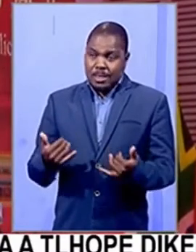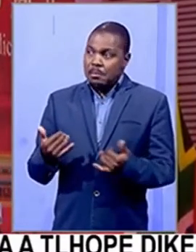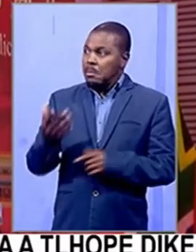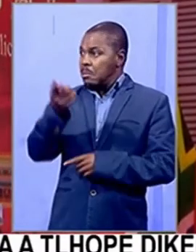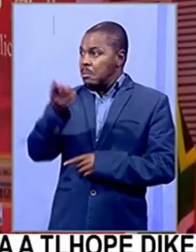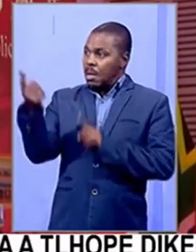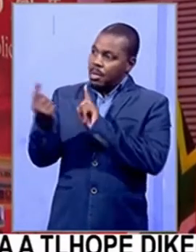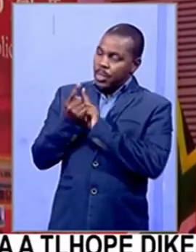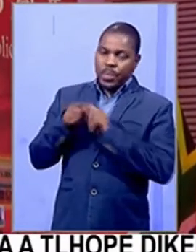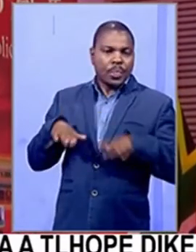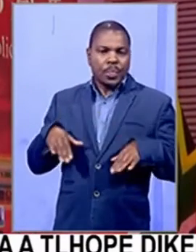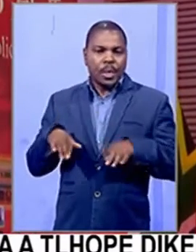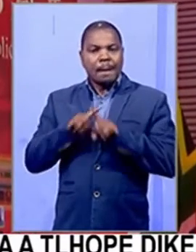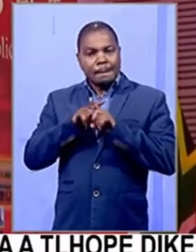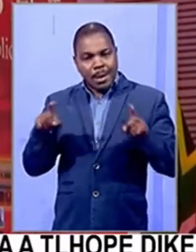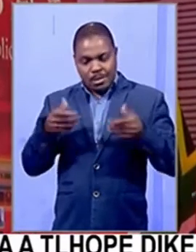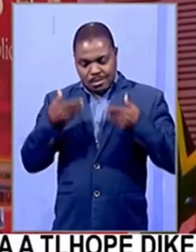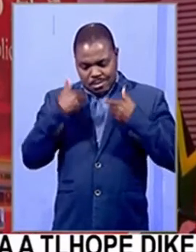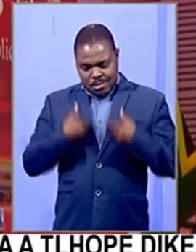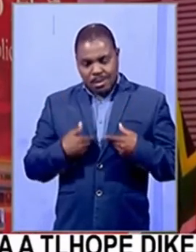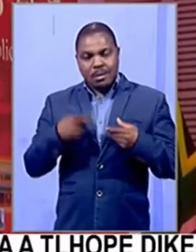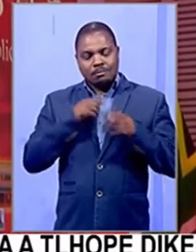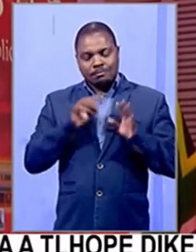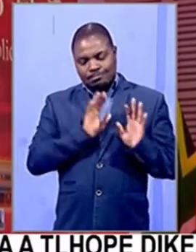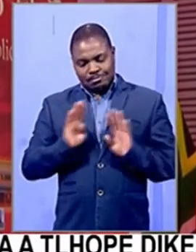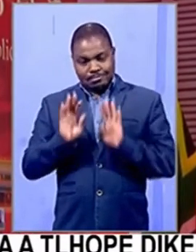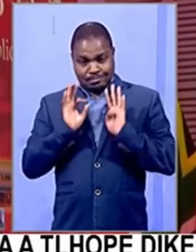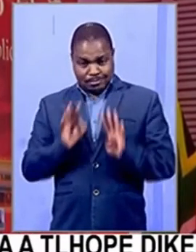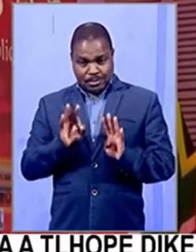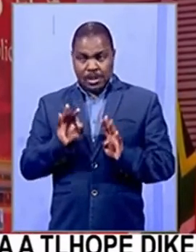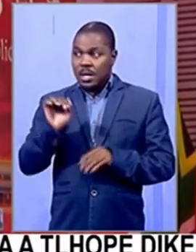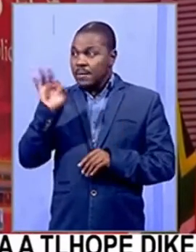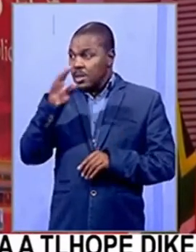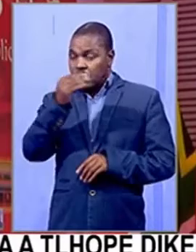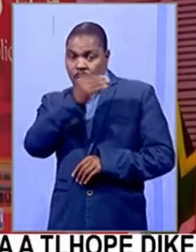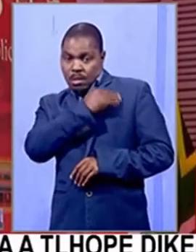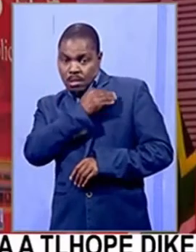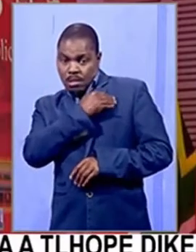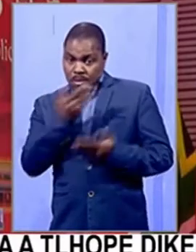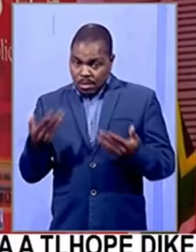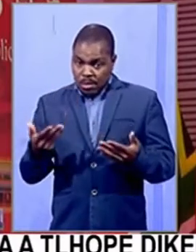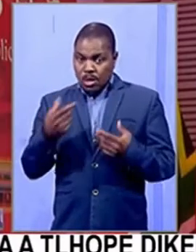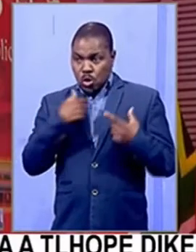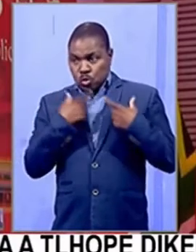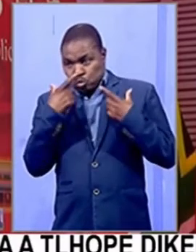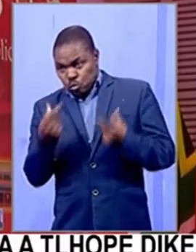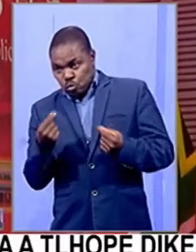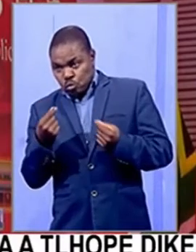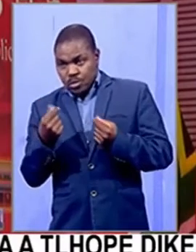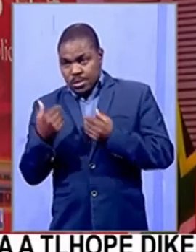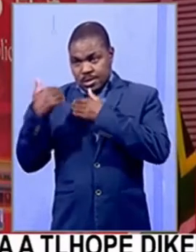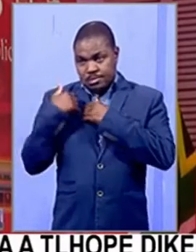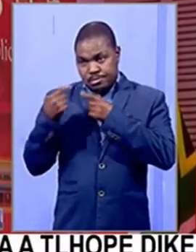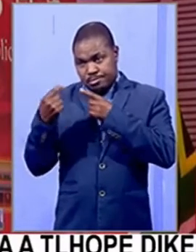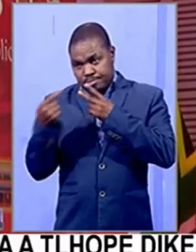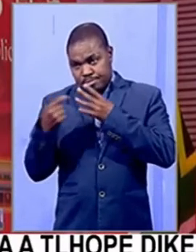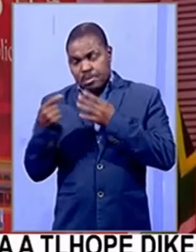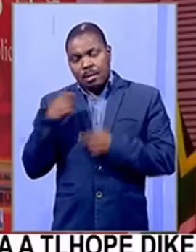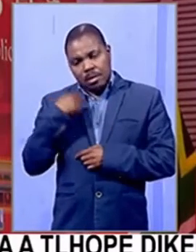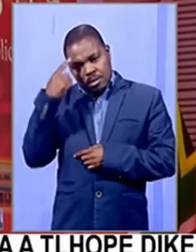approached, but as a discipline code of the organization, once you are asked to perform certain responsibilities, I think